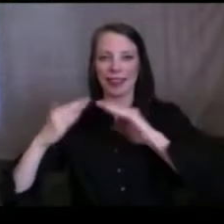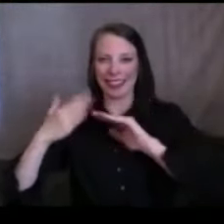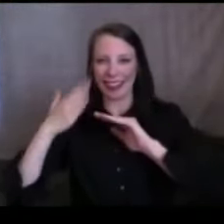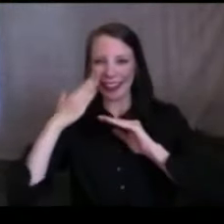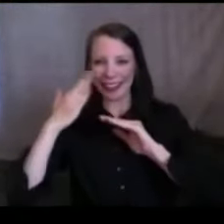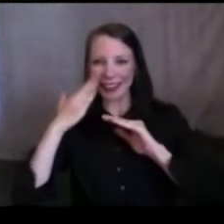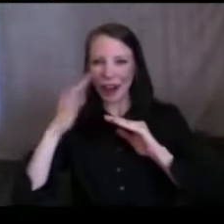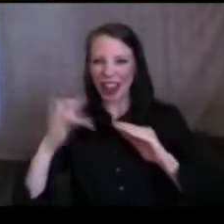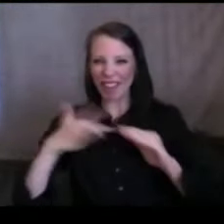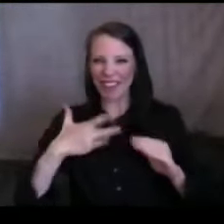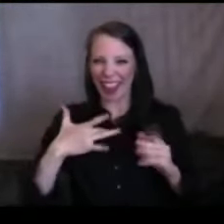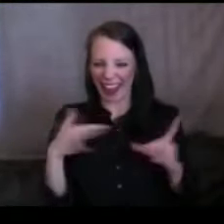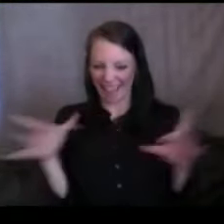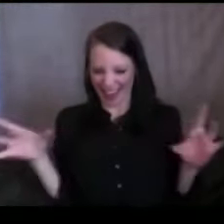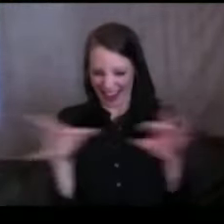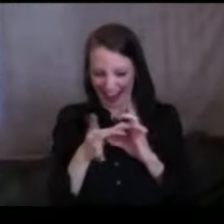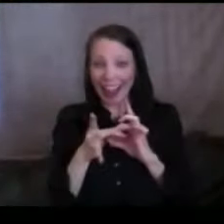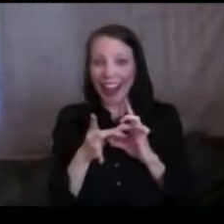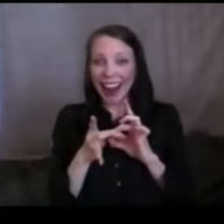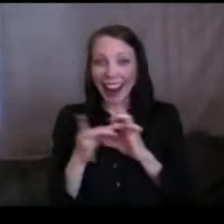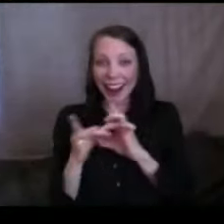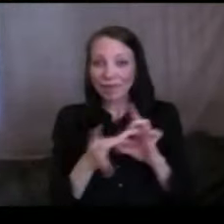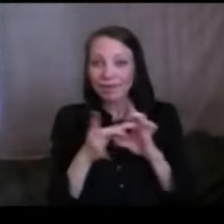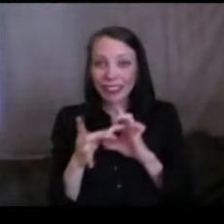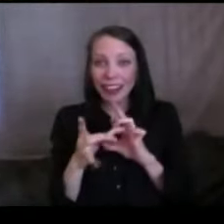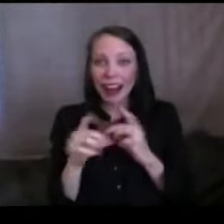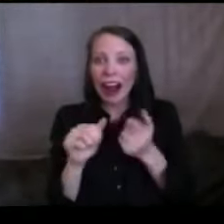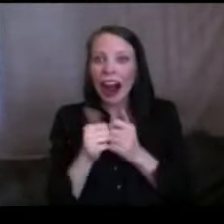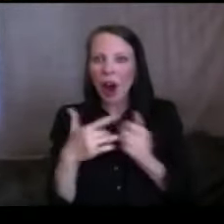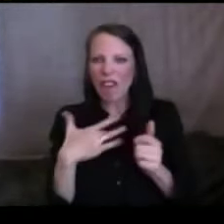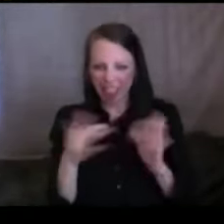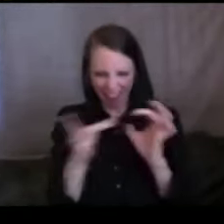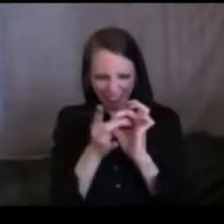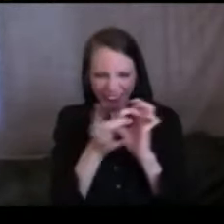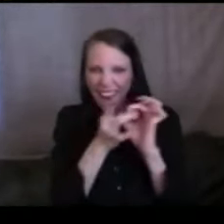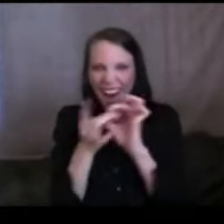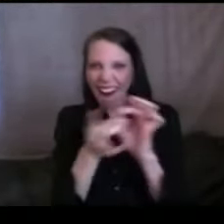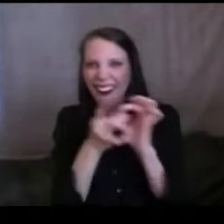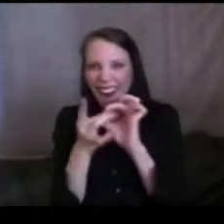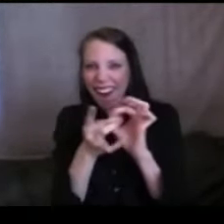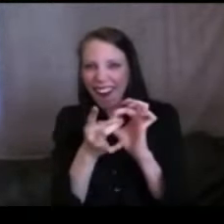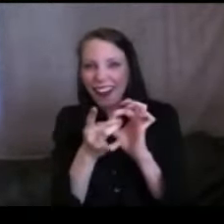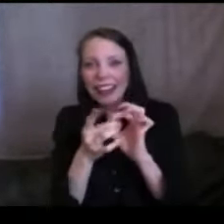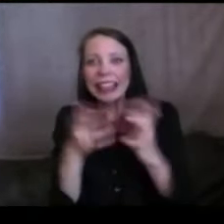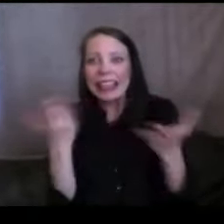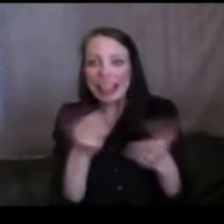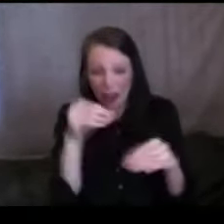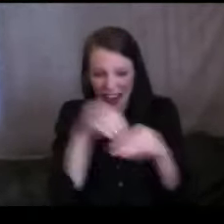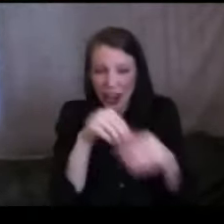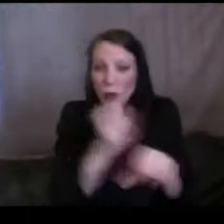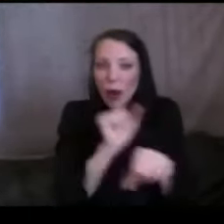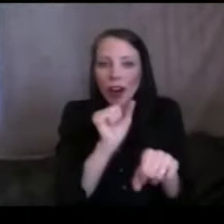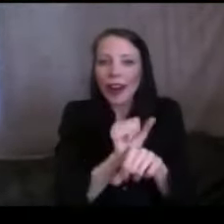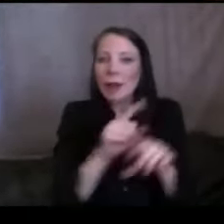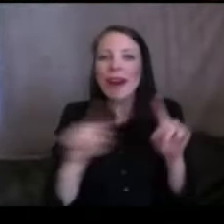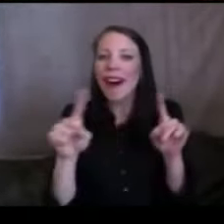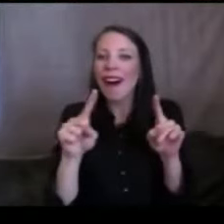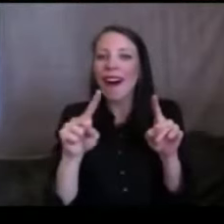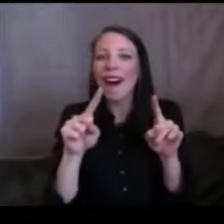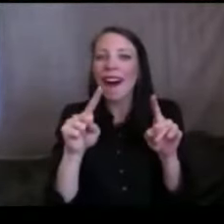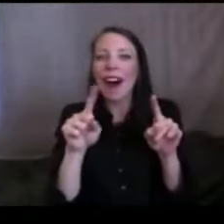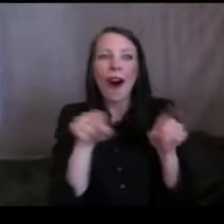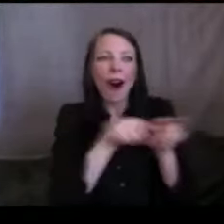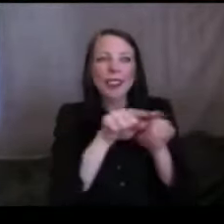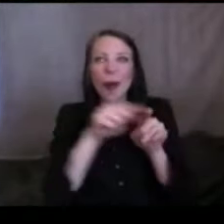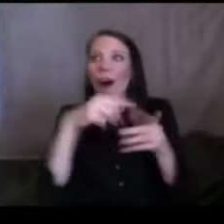workplaces can communicate a sense of community beyond just being a workplace. And it seems like you guys have